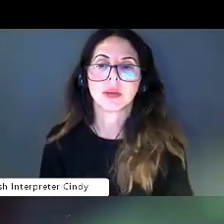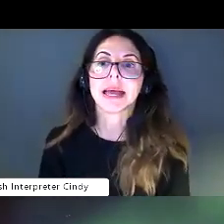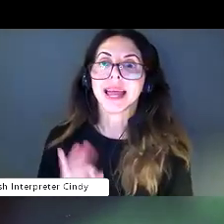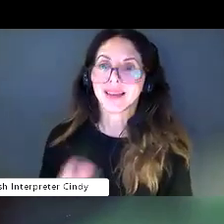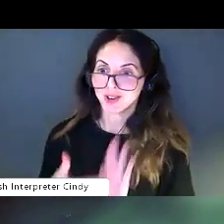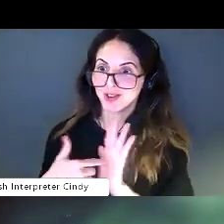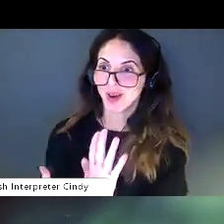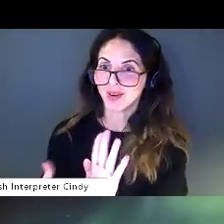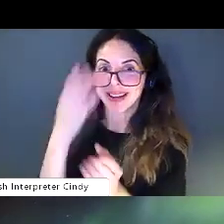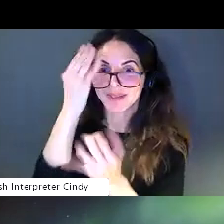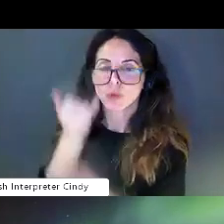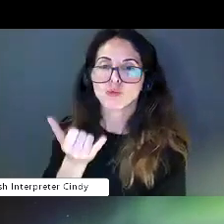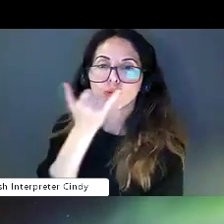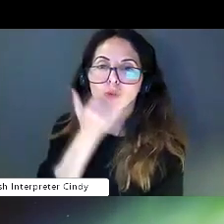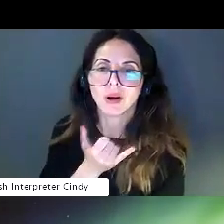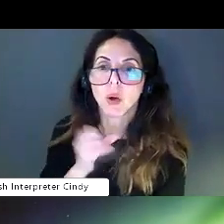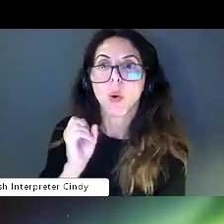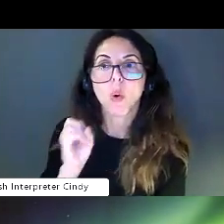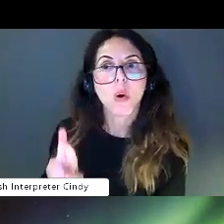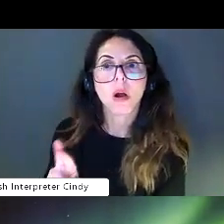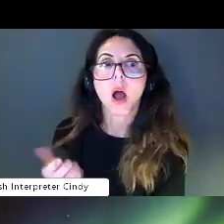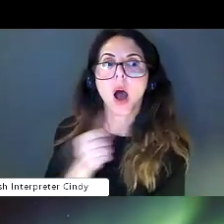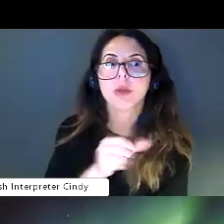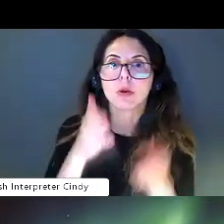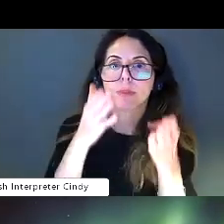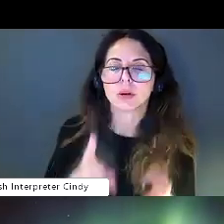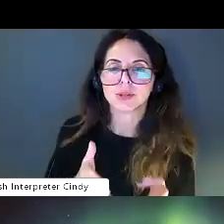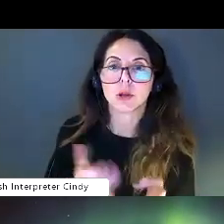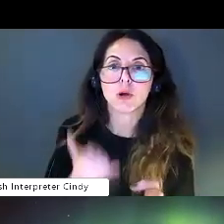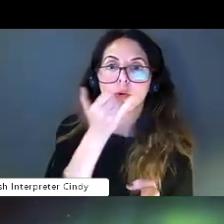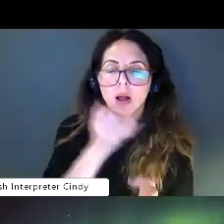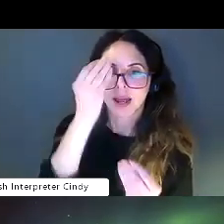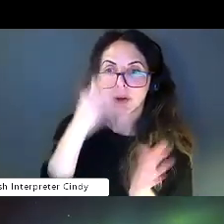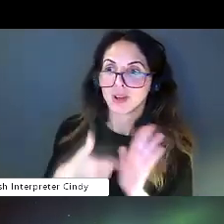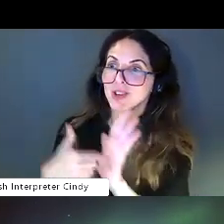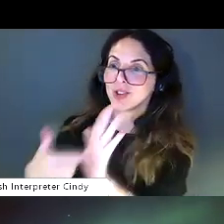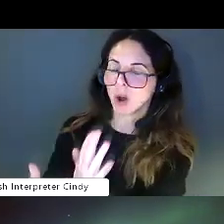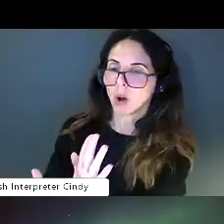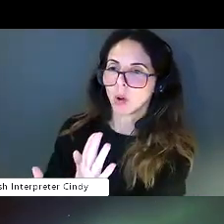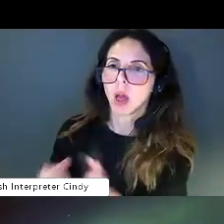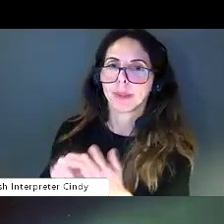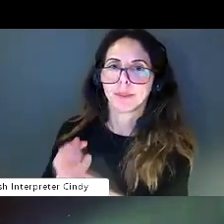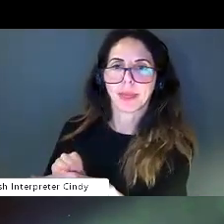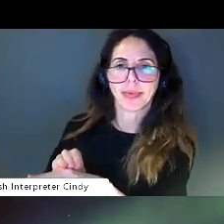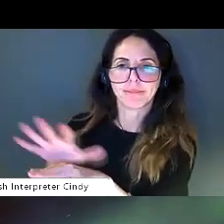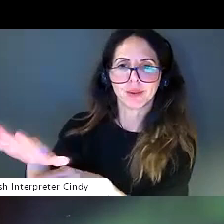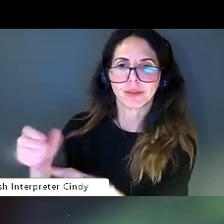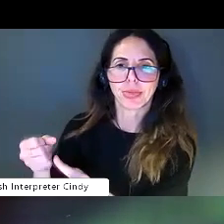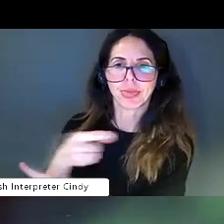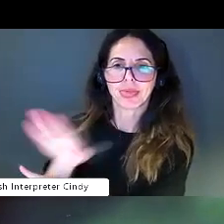inaccurate information or different information from someone else, like the interviewer, it's more likely to distort their memory.